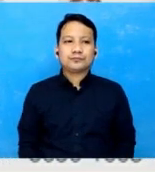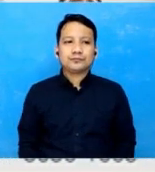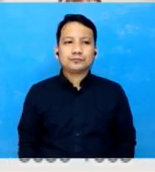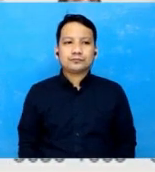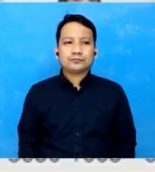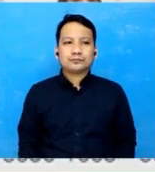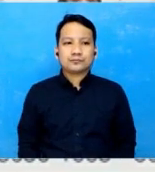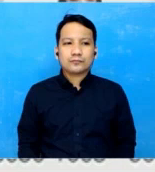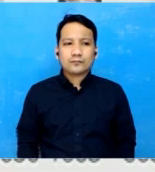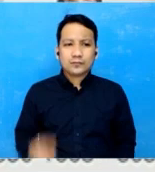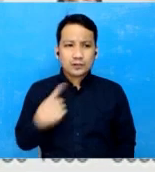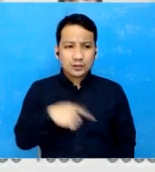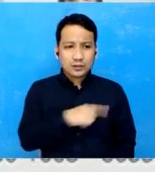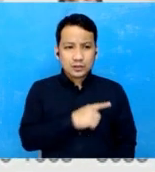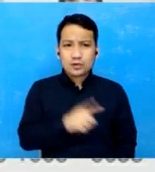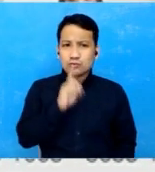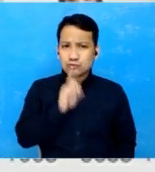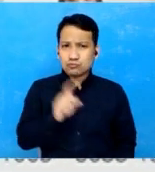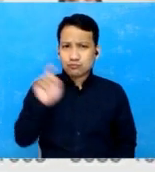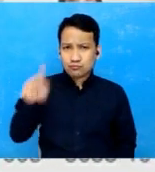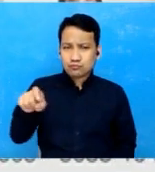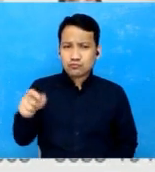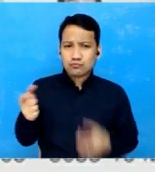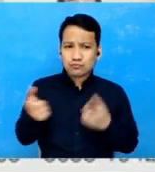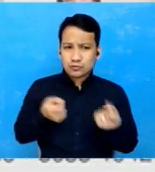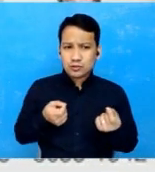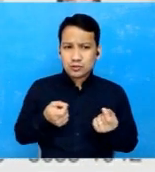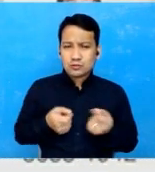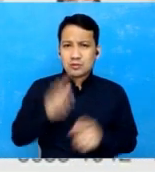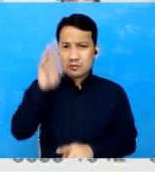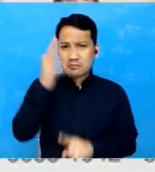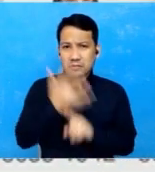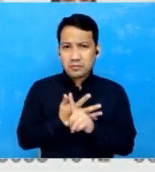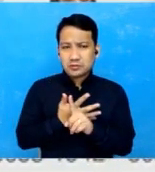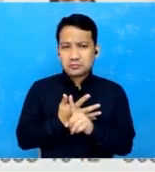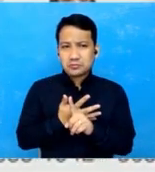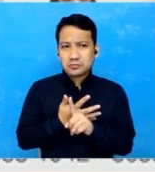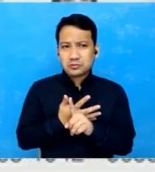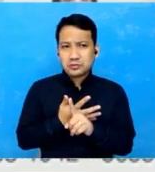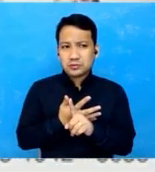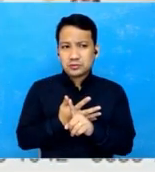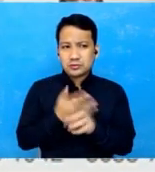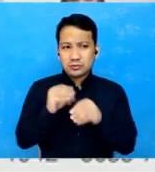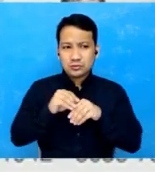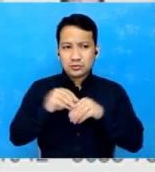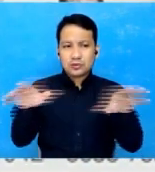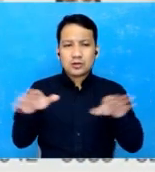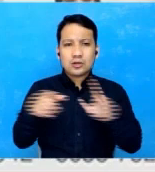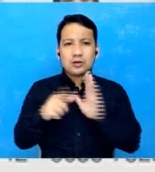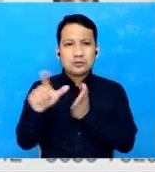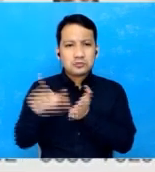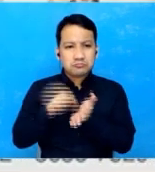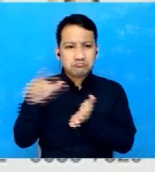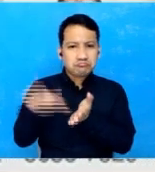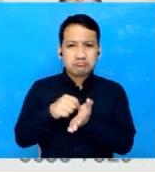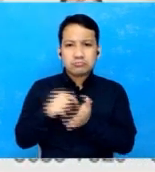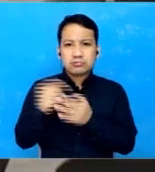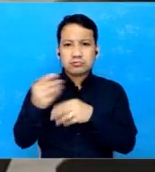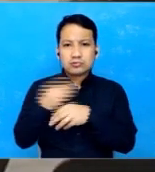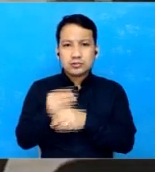considered impossible in 5 months. We translated printed material into